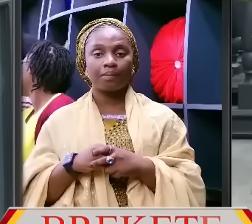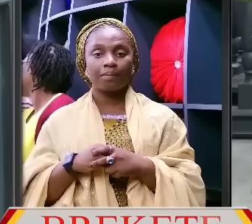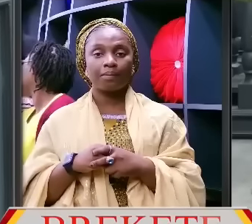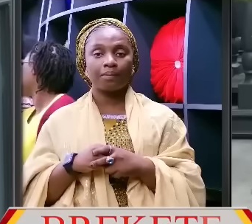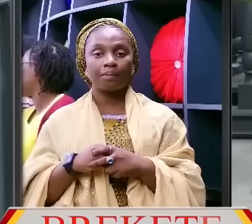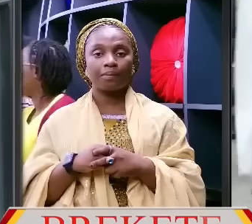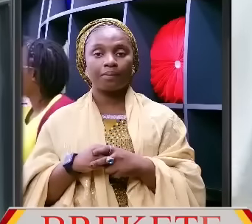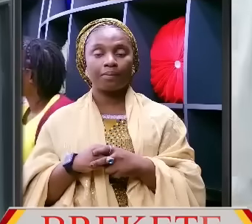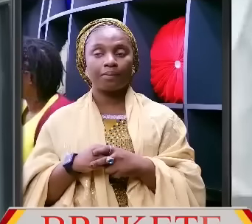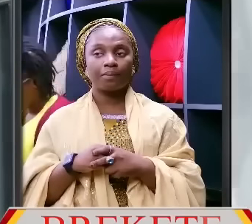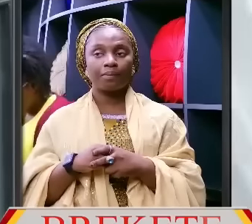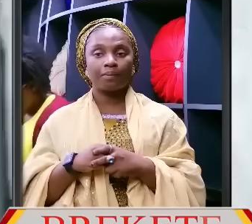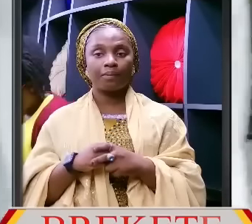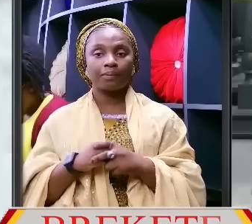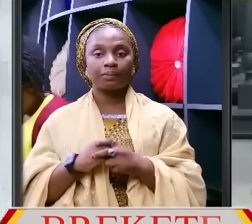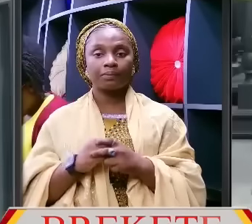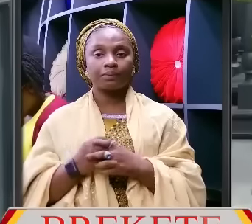Yeah. They come, Daddy.